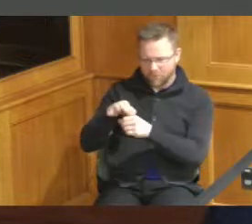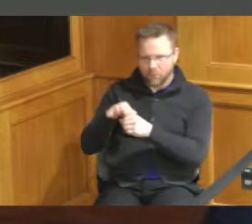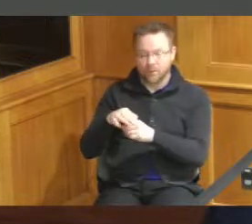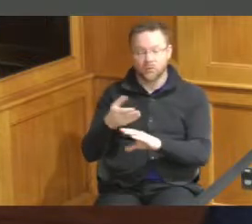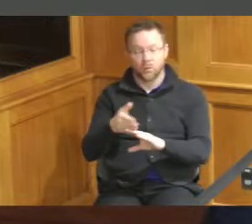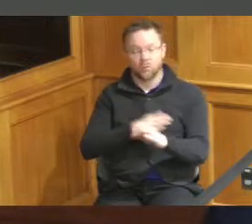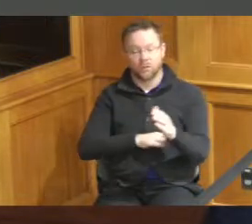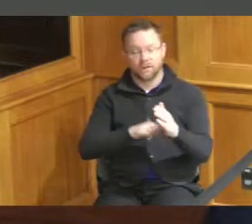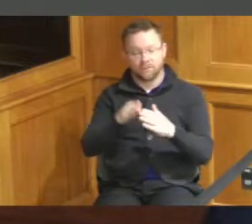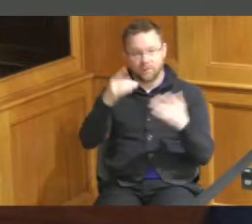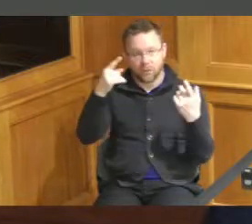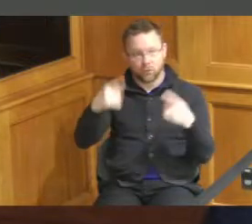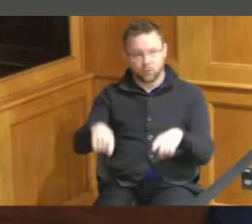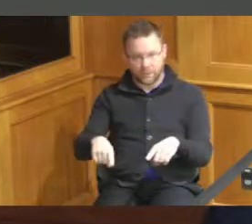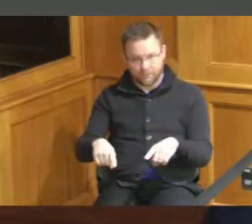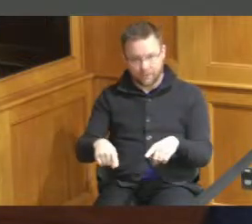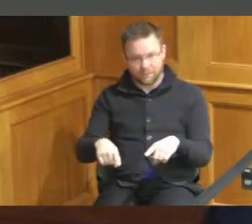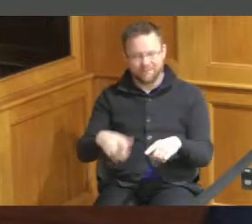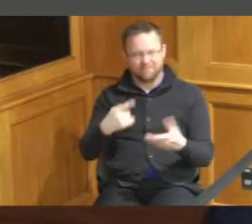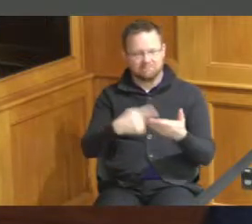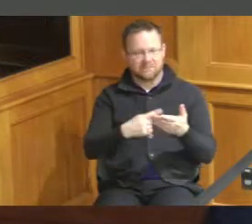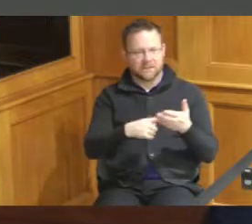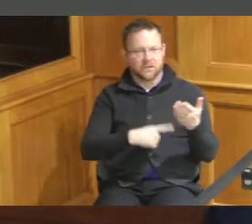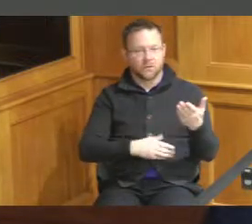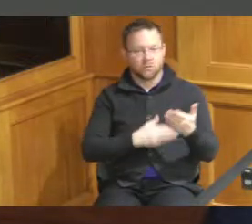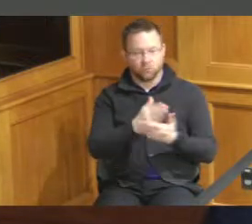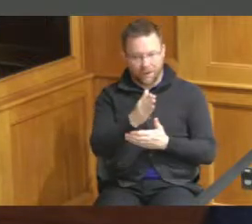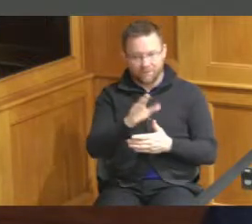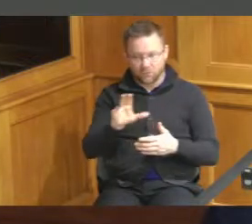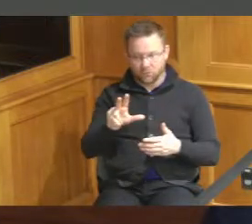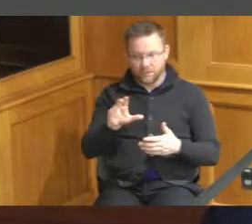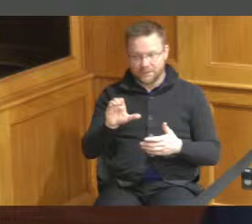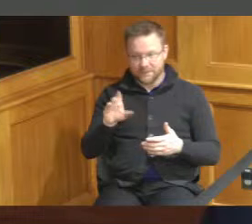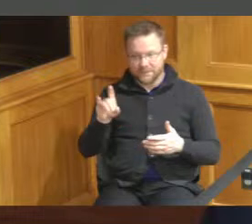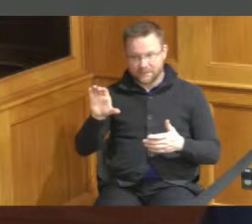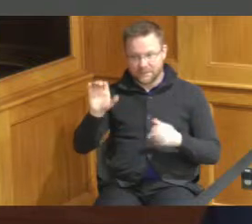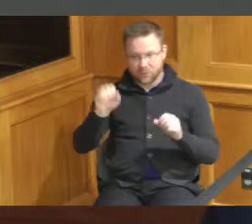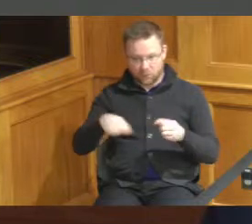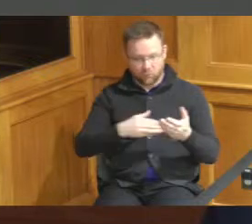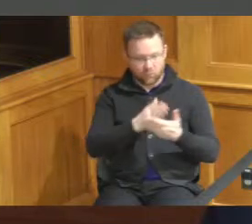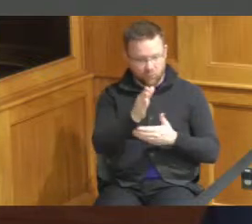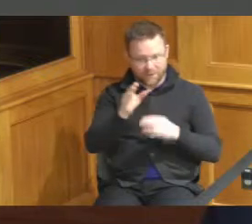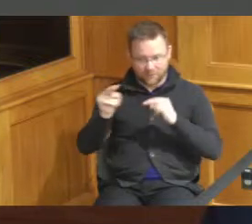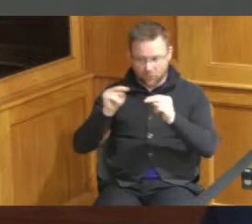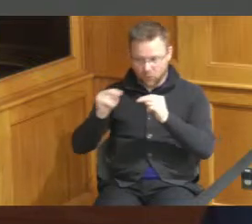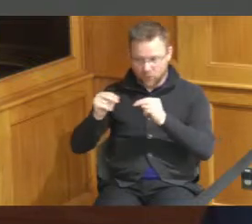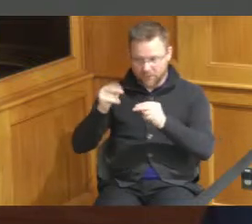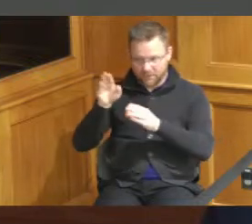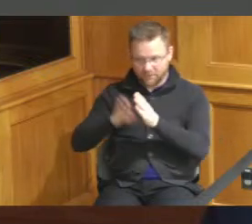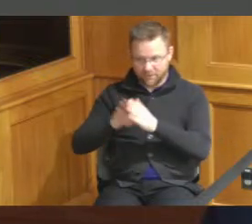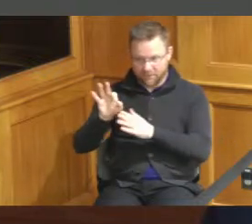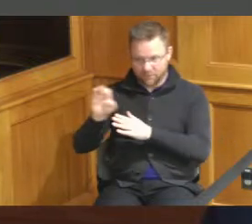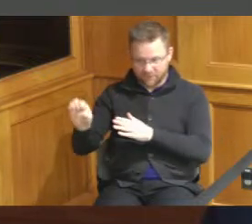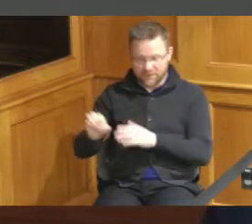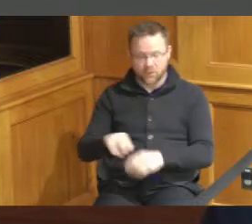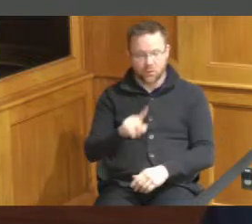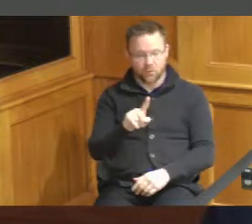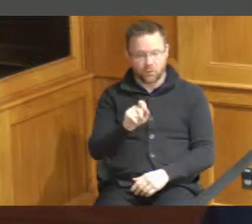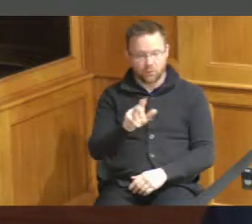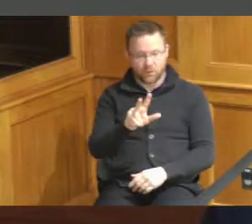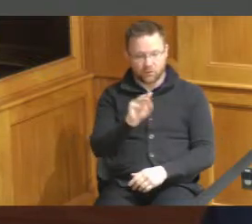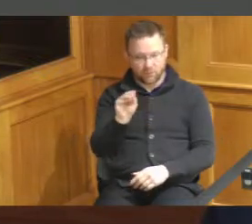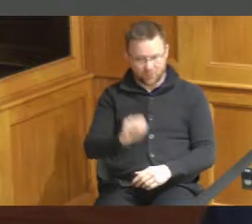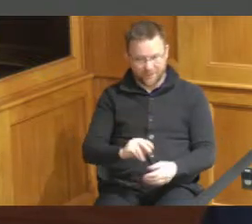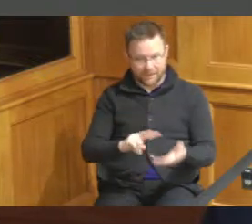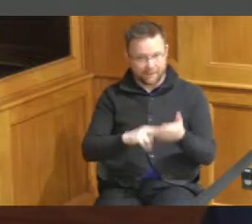pre-development agreement, it talked about the right for 3CDC to negotiate a development fee. So what I was saying about the 1.3% was